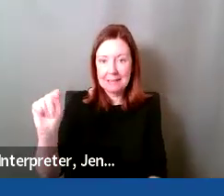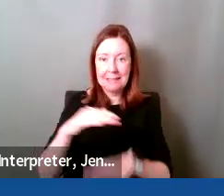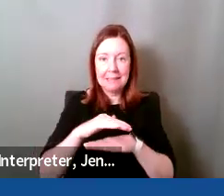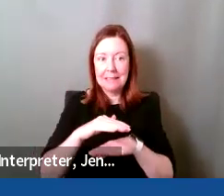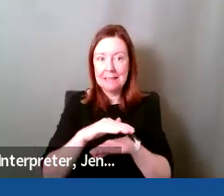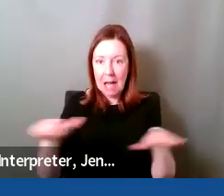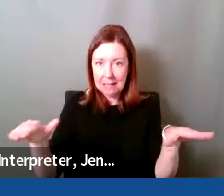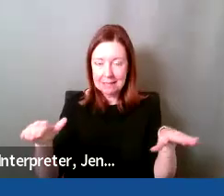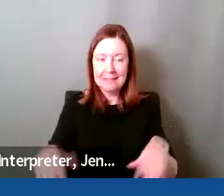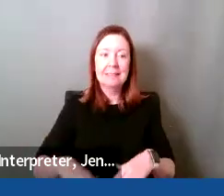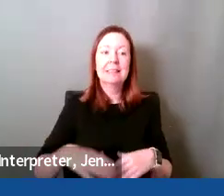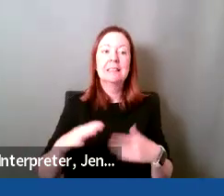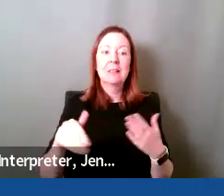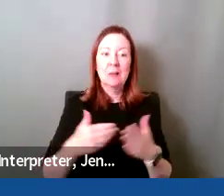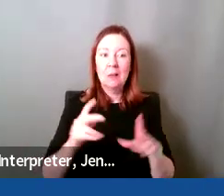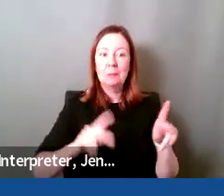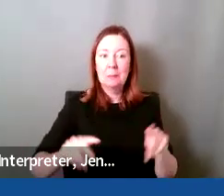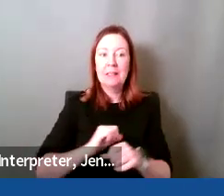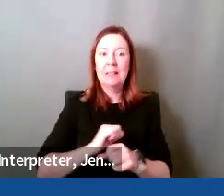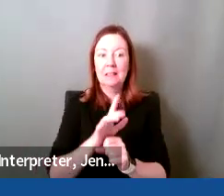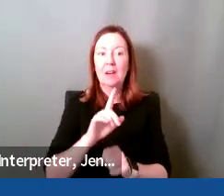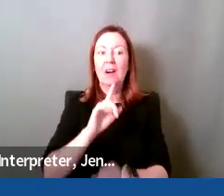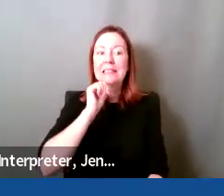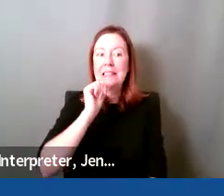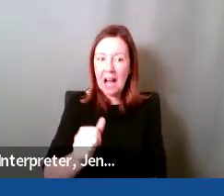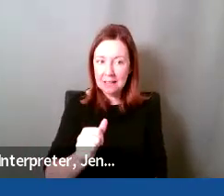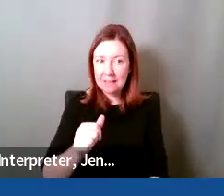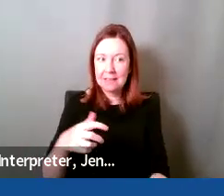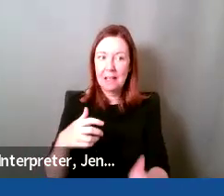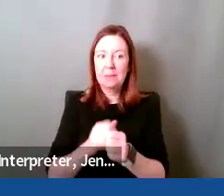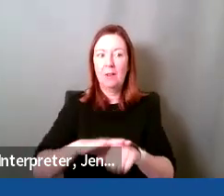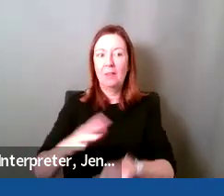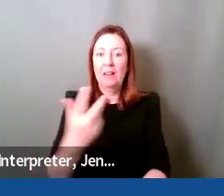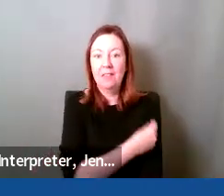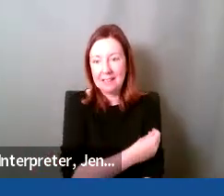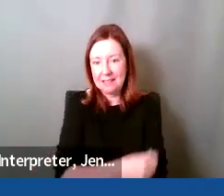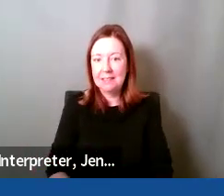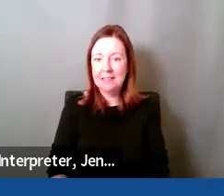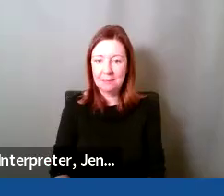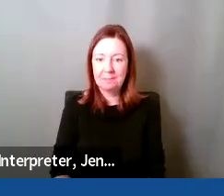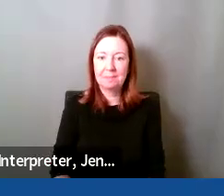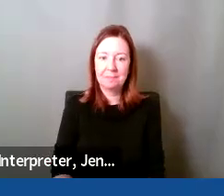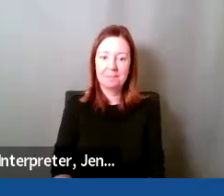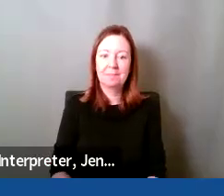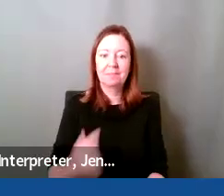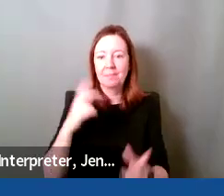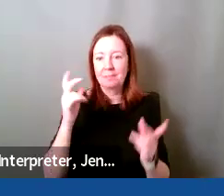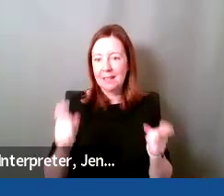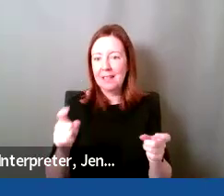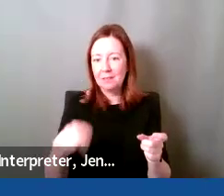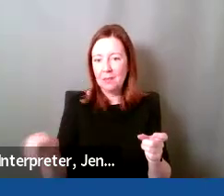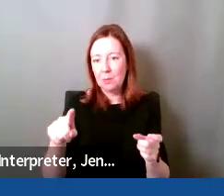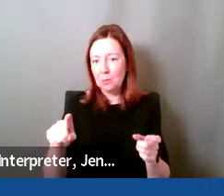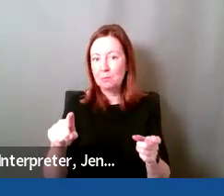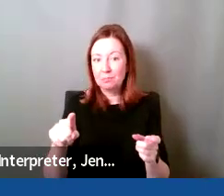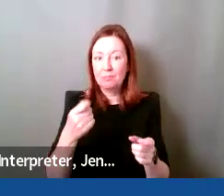95% of all folks hospitalized for COVID-19 are not up to date on their vaccines. I will give you